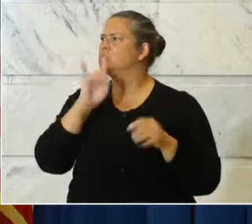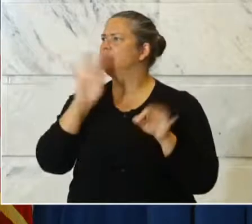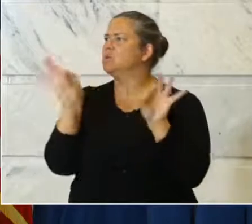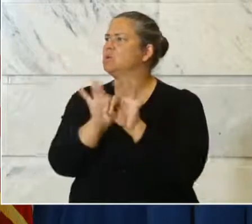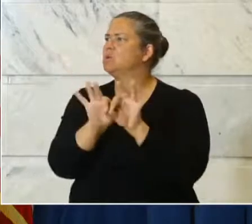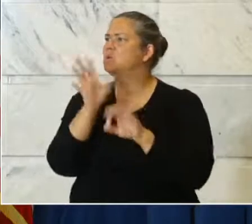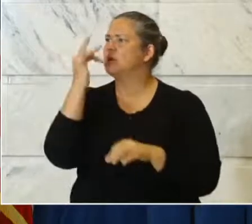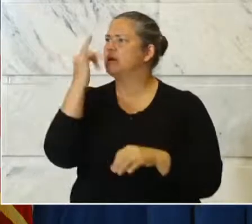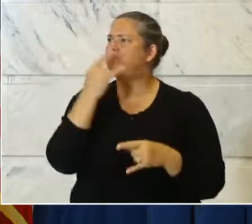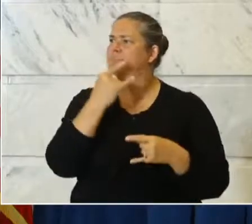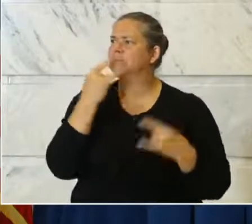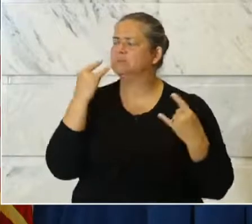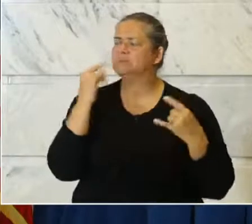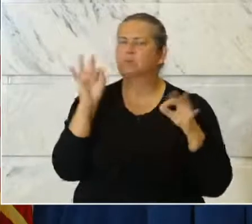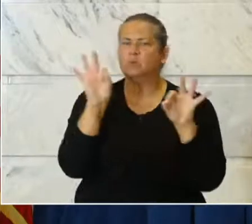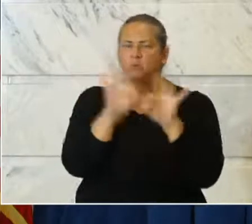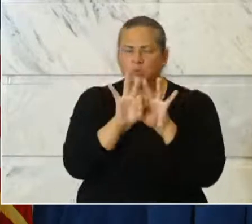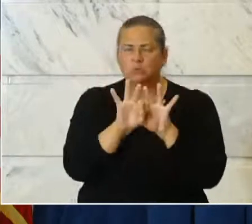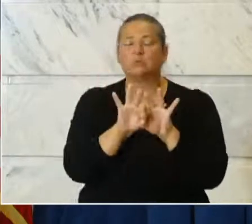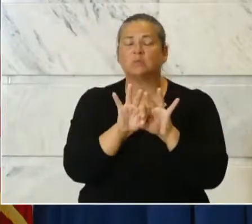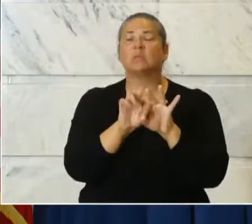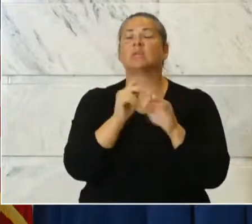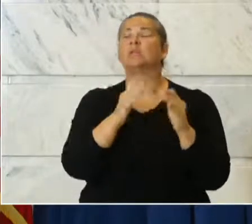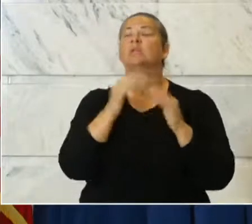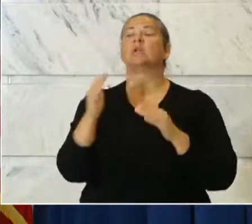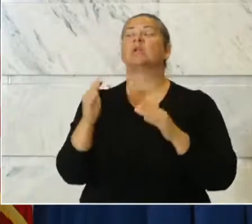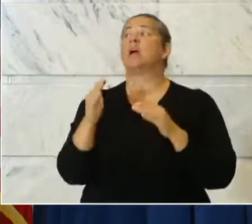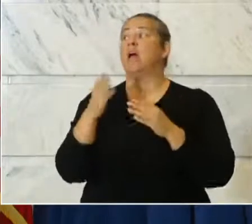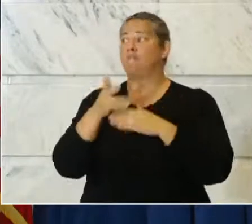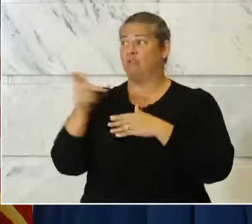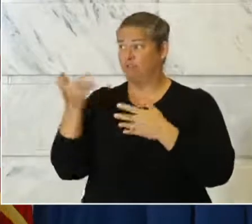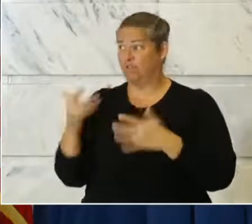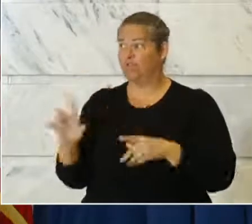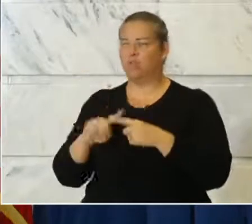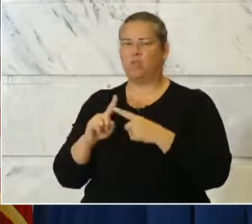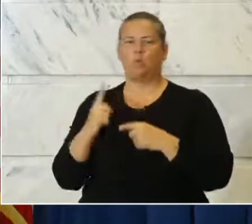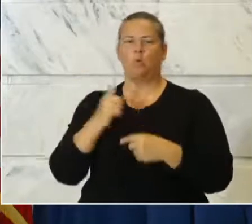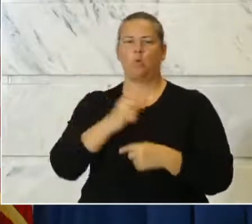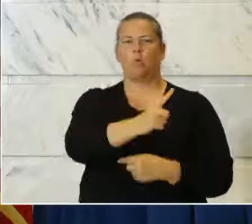are, and then we will do one more round of questions.